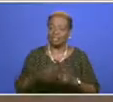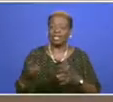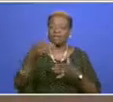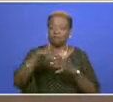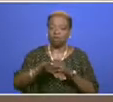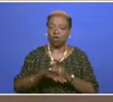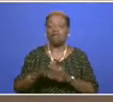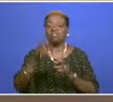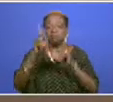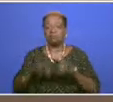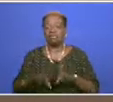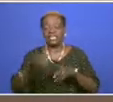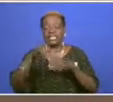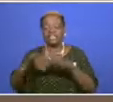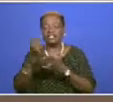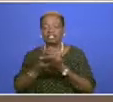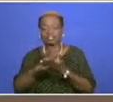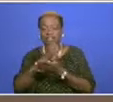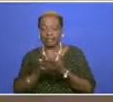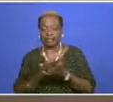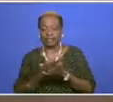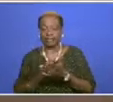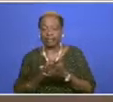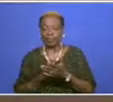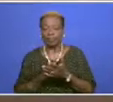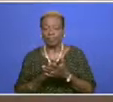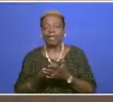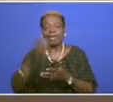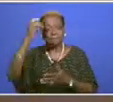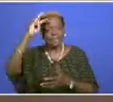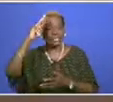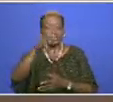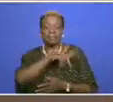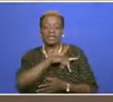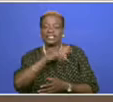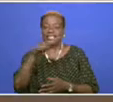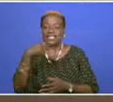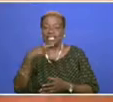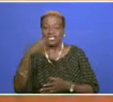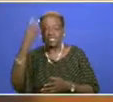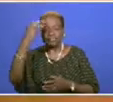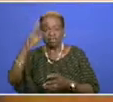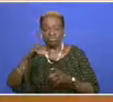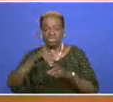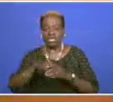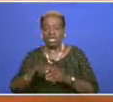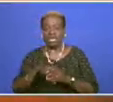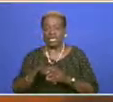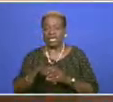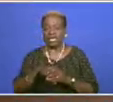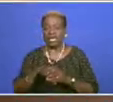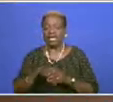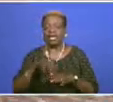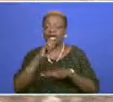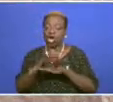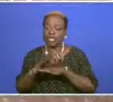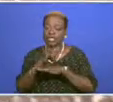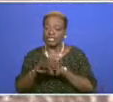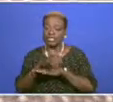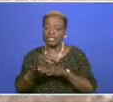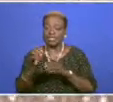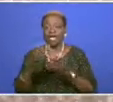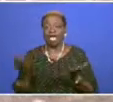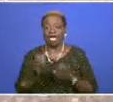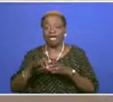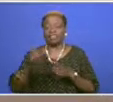in the sector. During an interview with ZNS News today, Minister Pintard said his ministry is in the midst of a series of consultations here in the